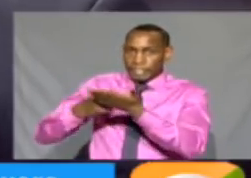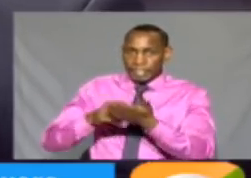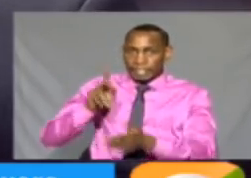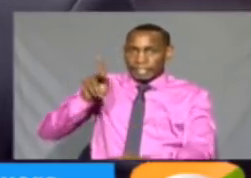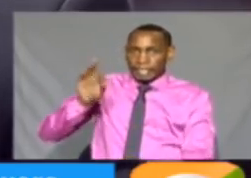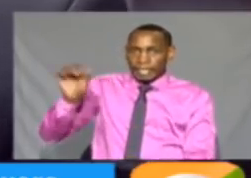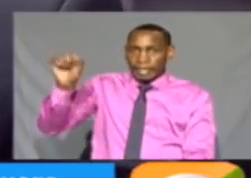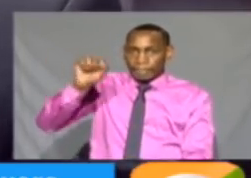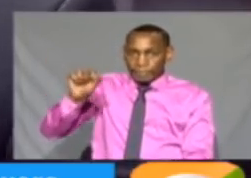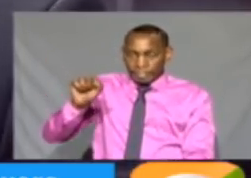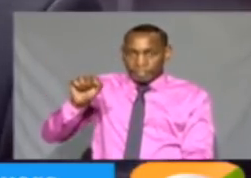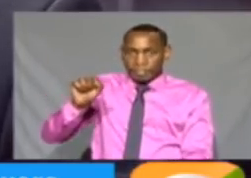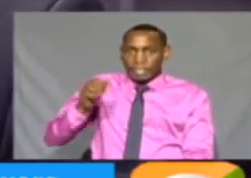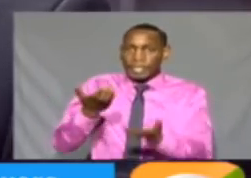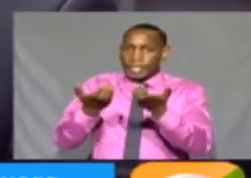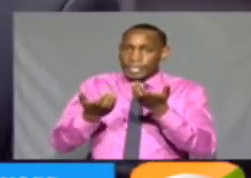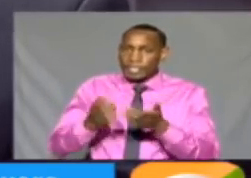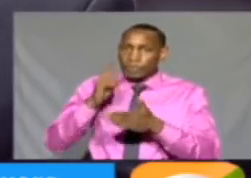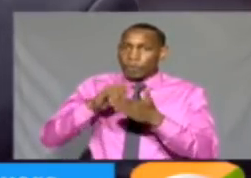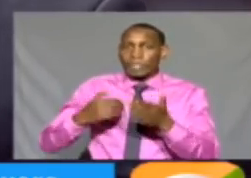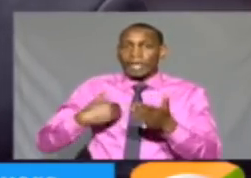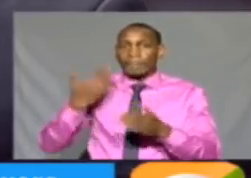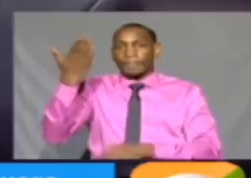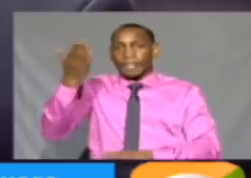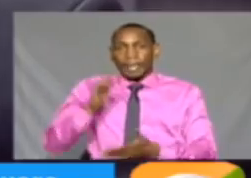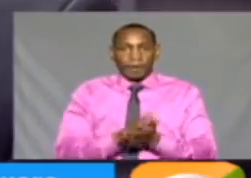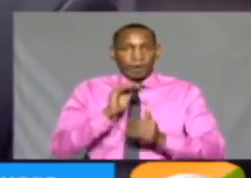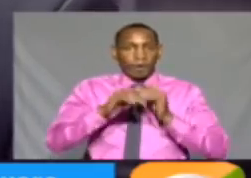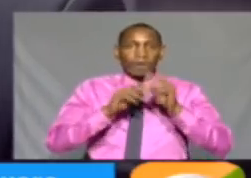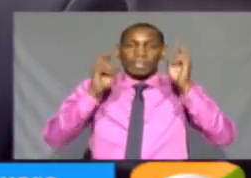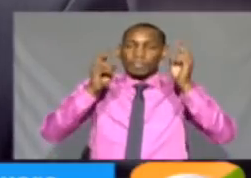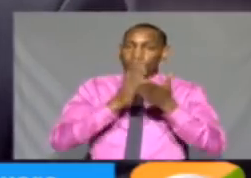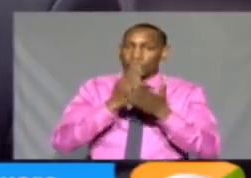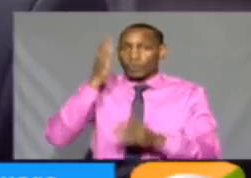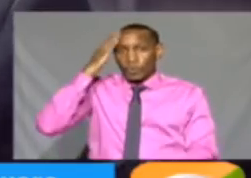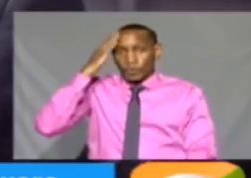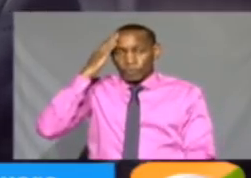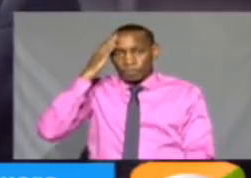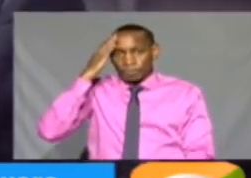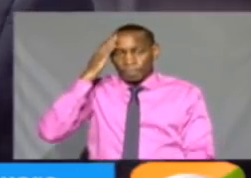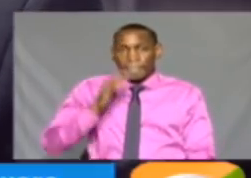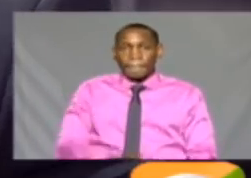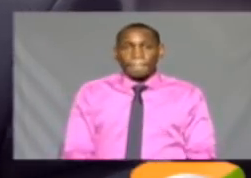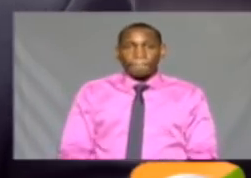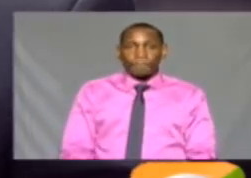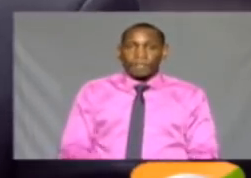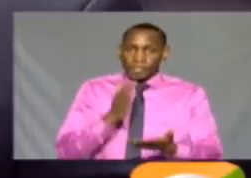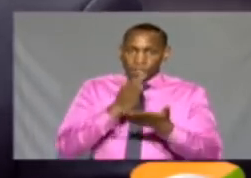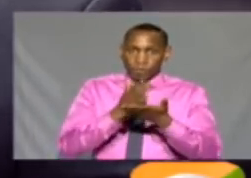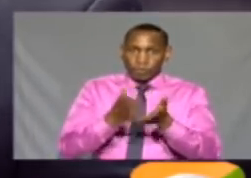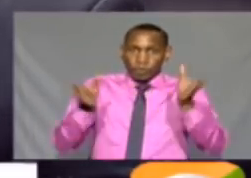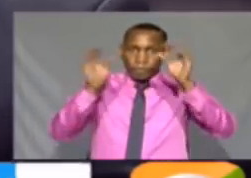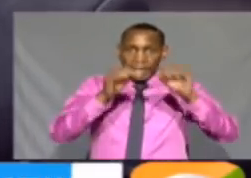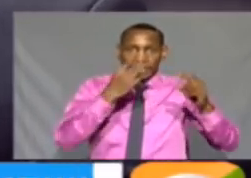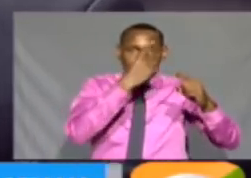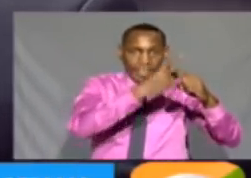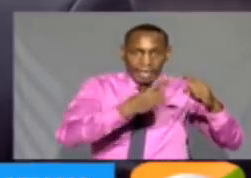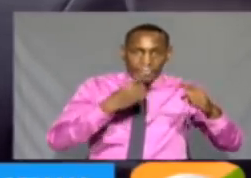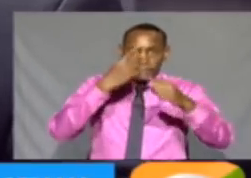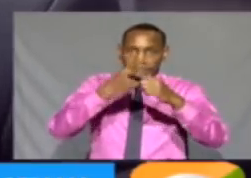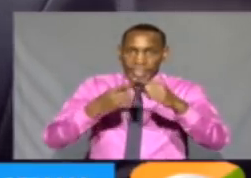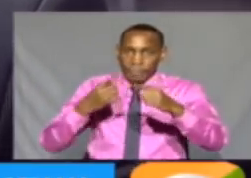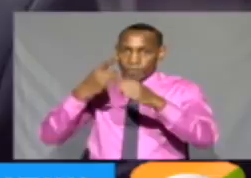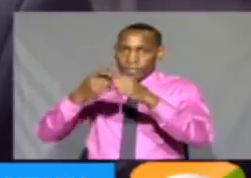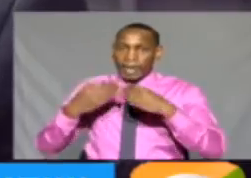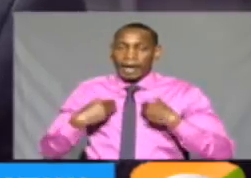Services, what are the needs there? Because all these issues are known. And make no mistake, our budget every year has a lot of